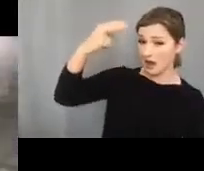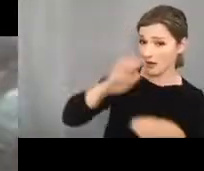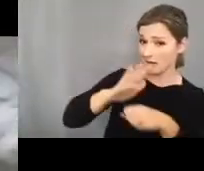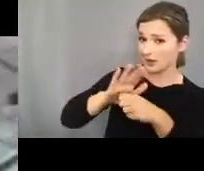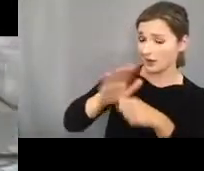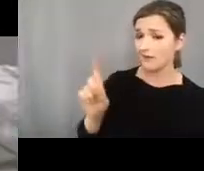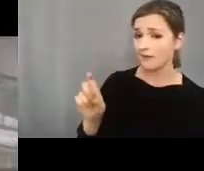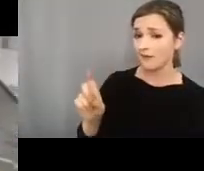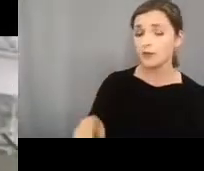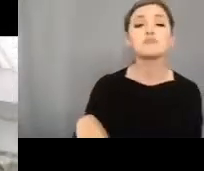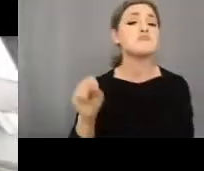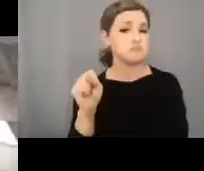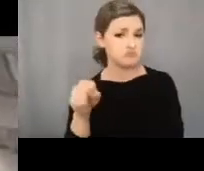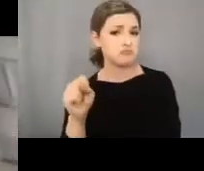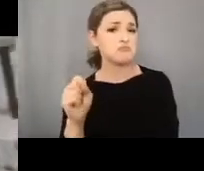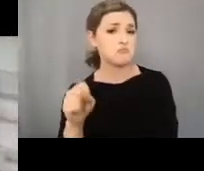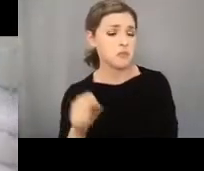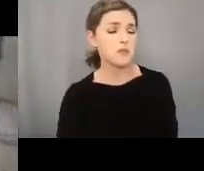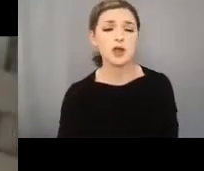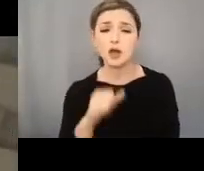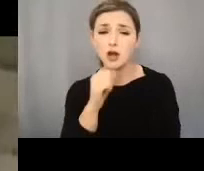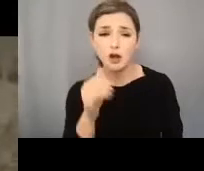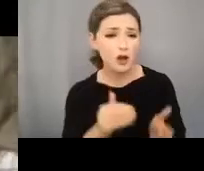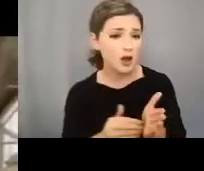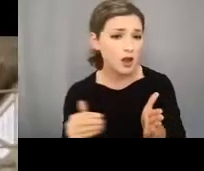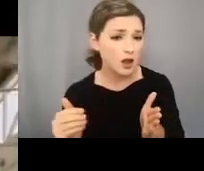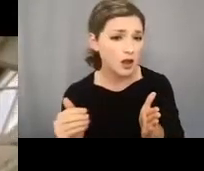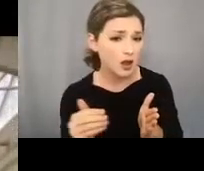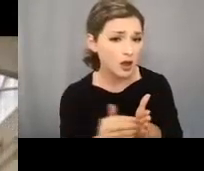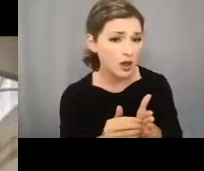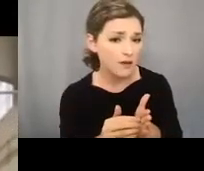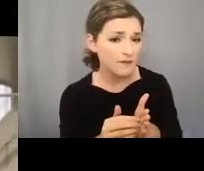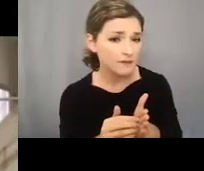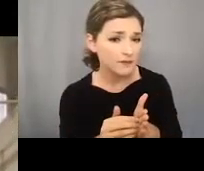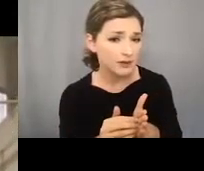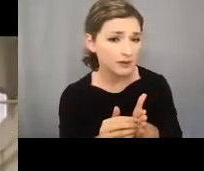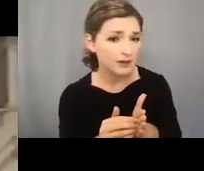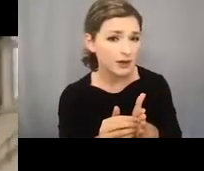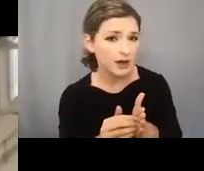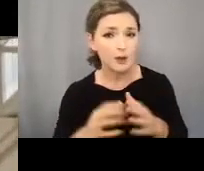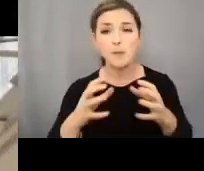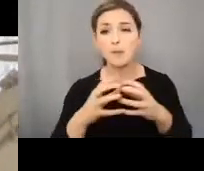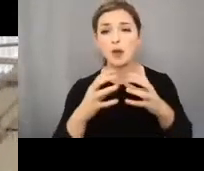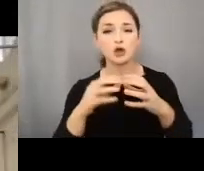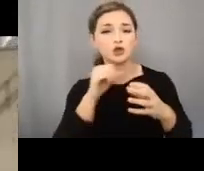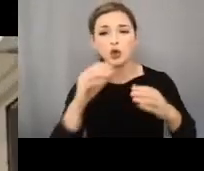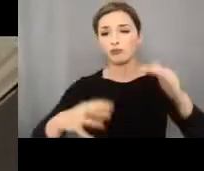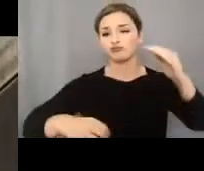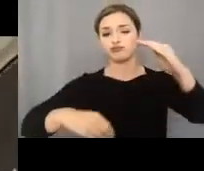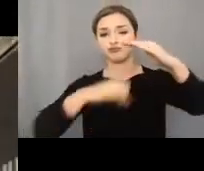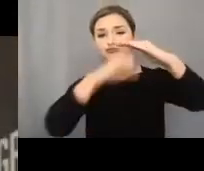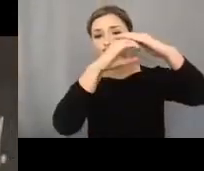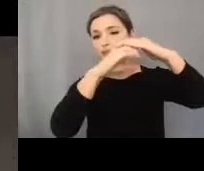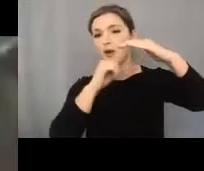often do they have problems with the balls hitting the ceiling. Very cool. Well, this has